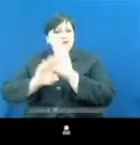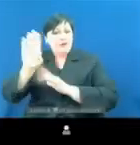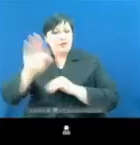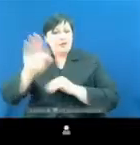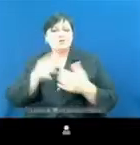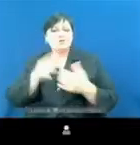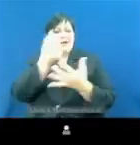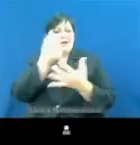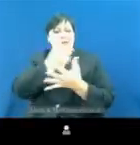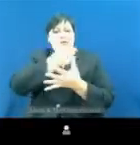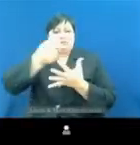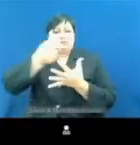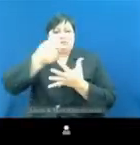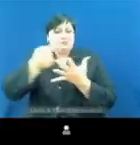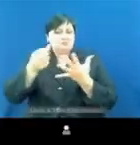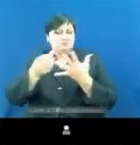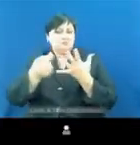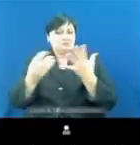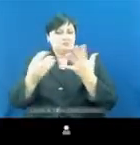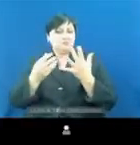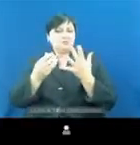these and give you some specific examples.